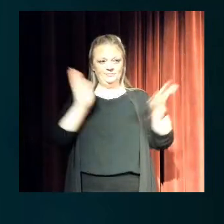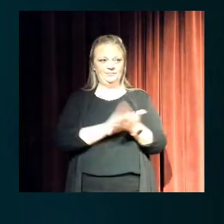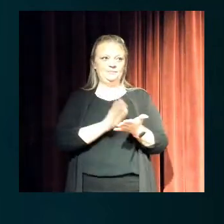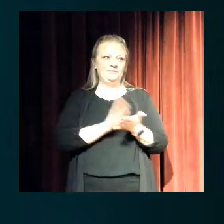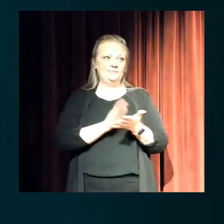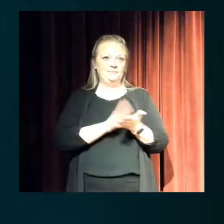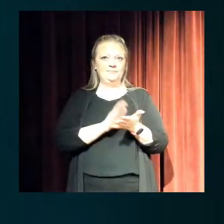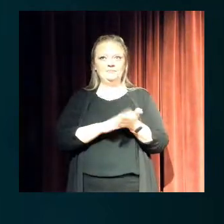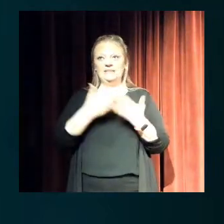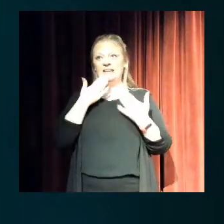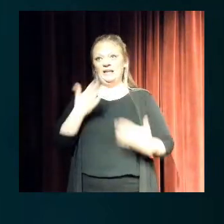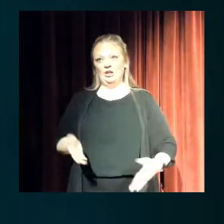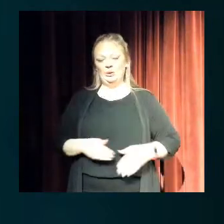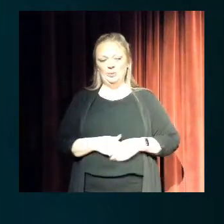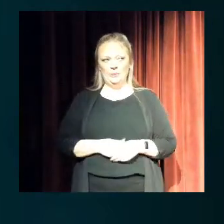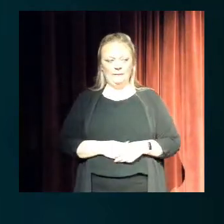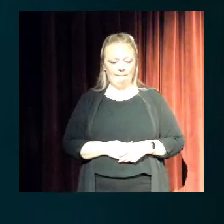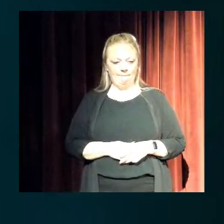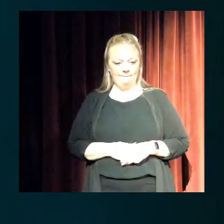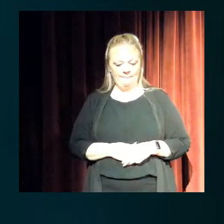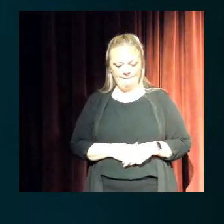Thank you.